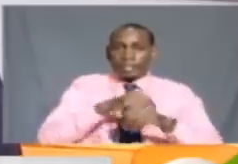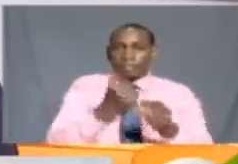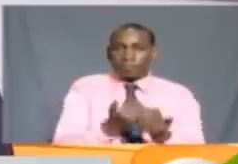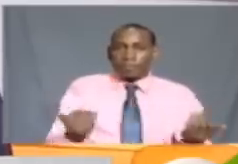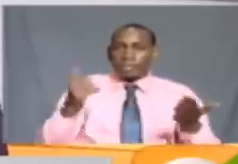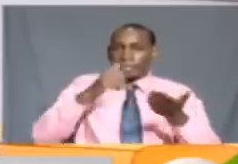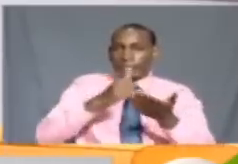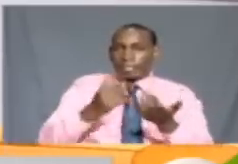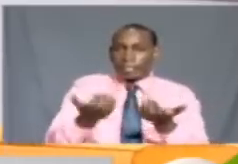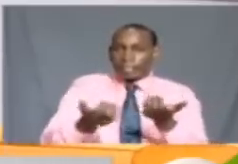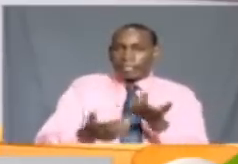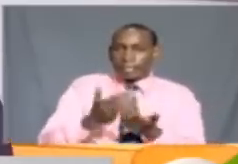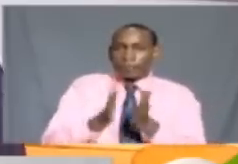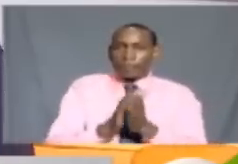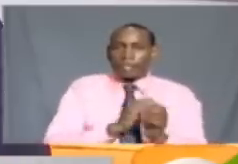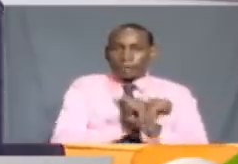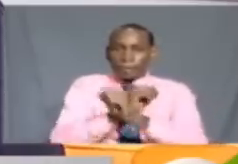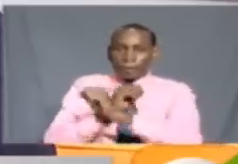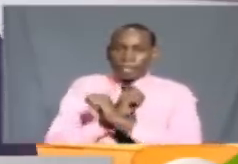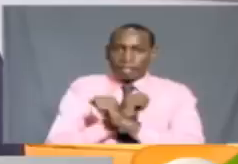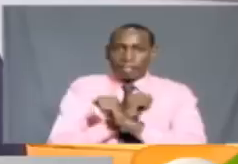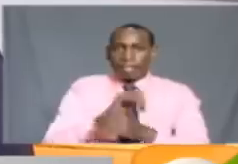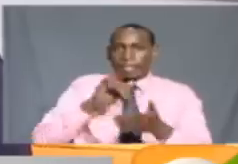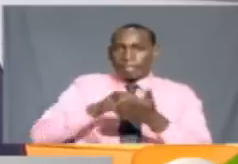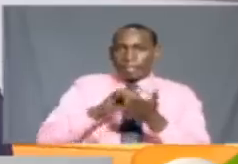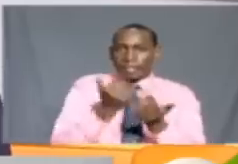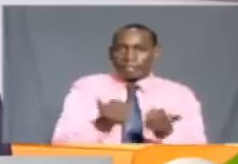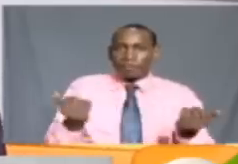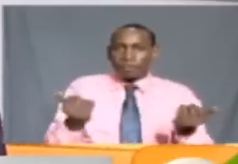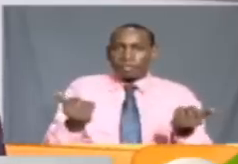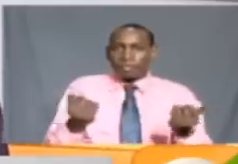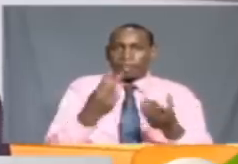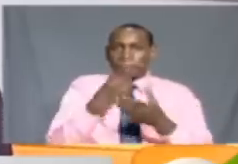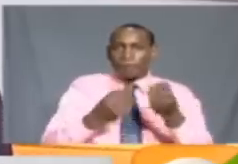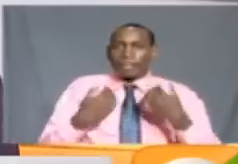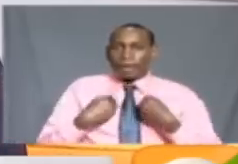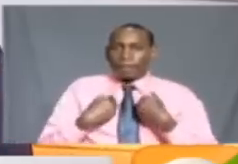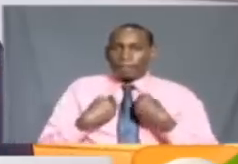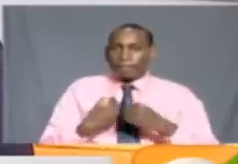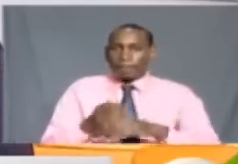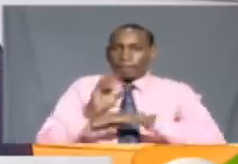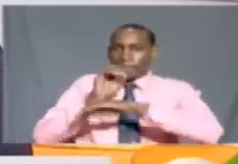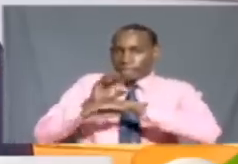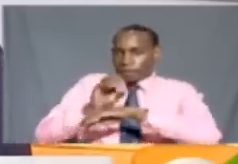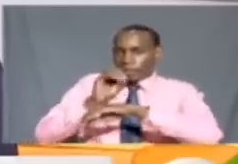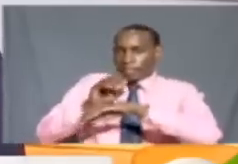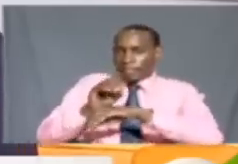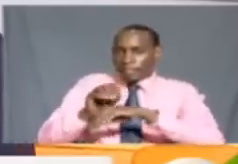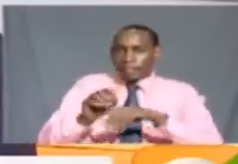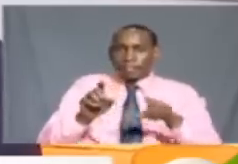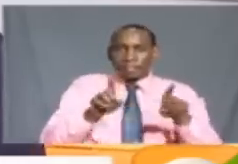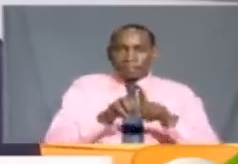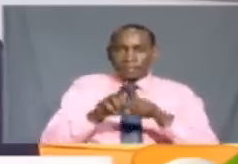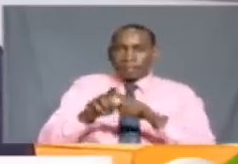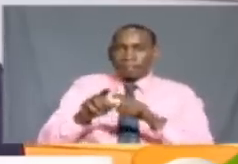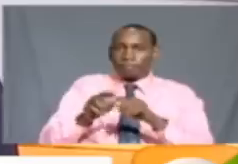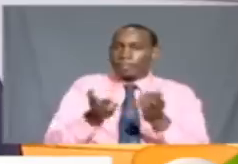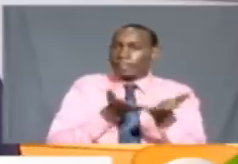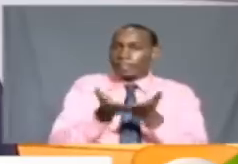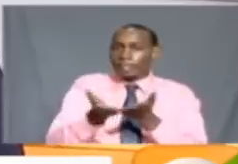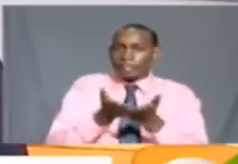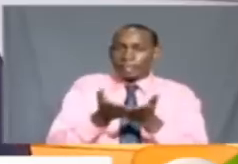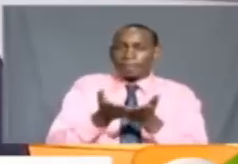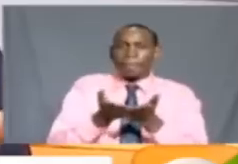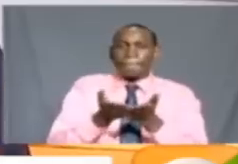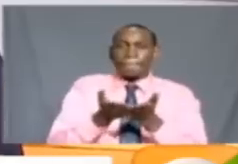in need of care and protection. So that way the children both receive counseling and they serve, you know,